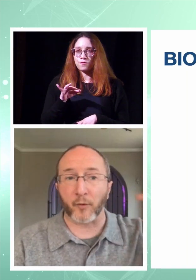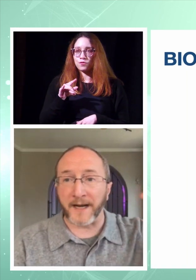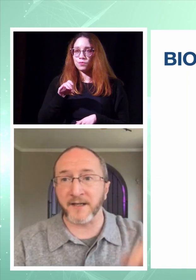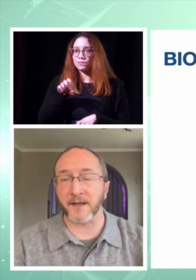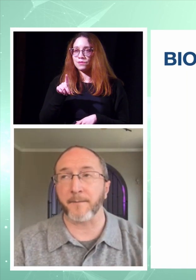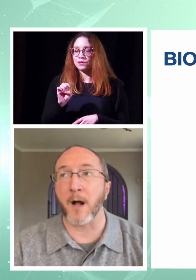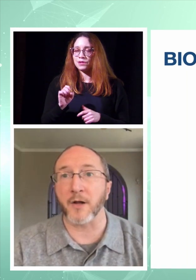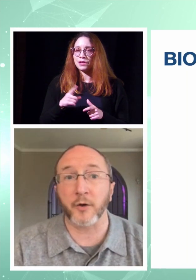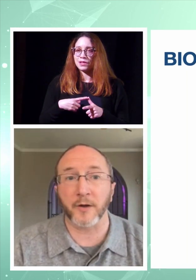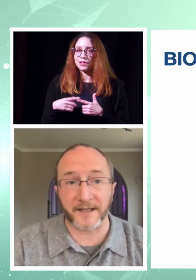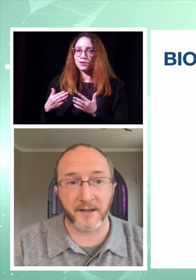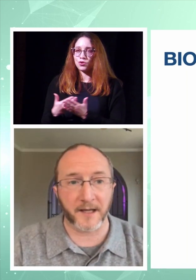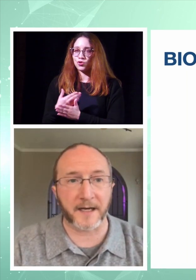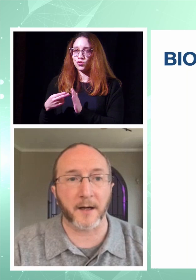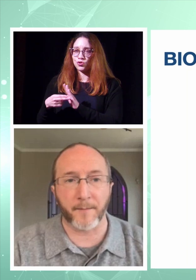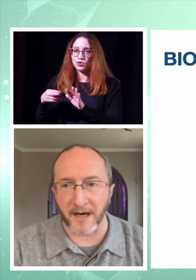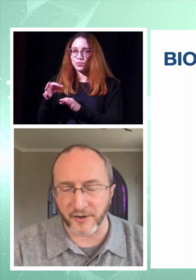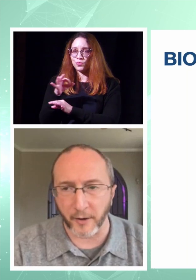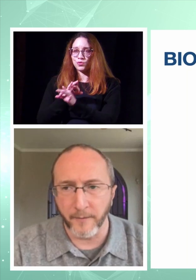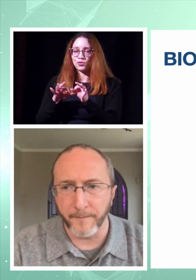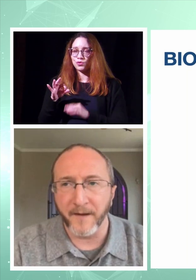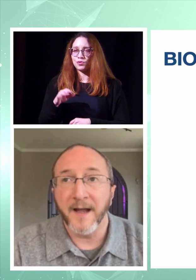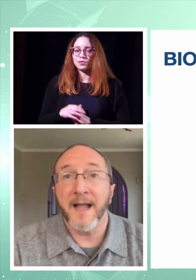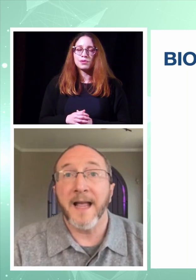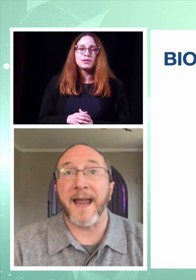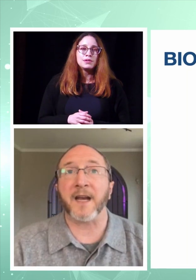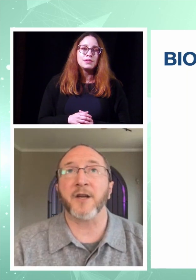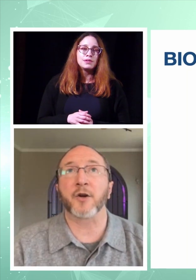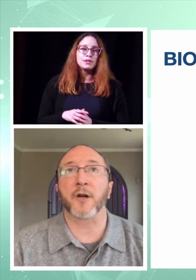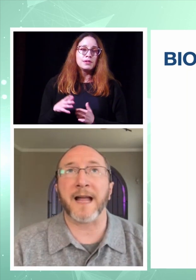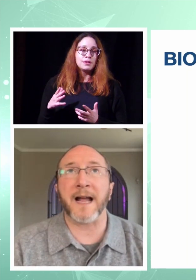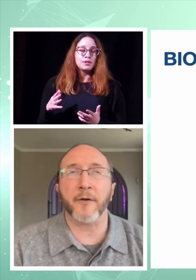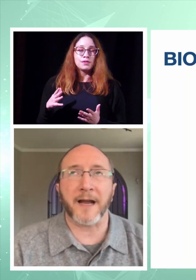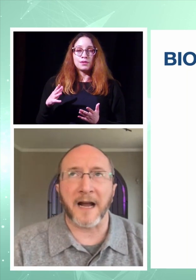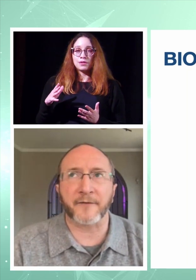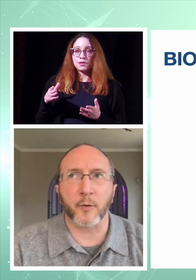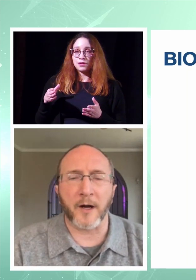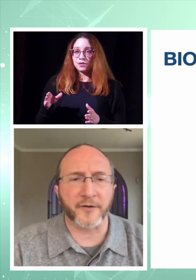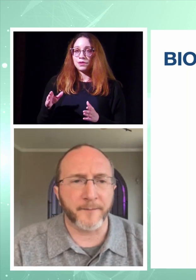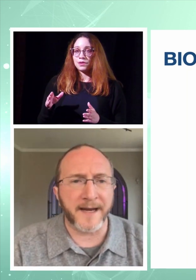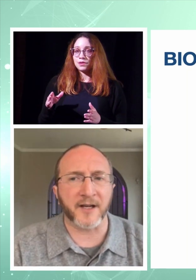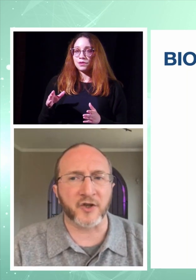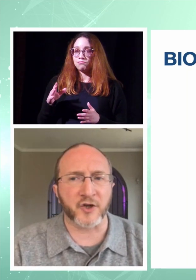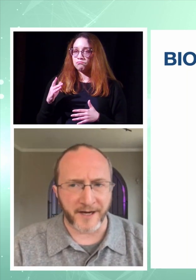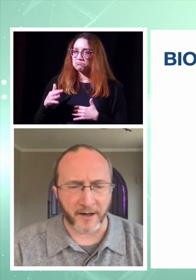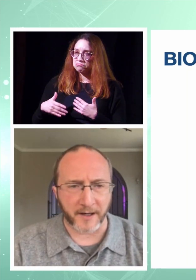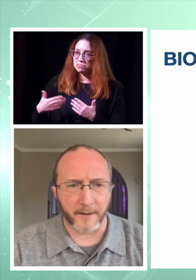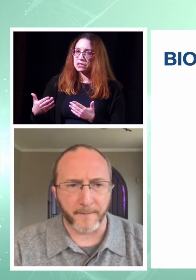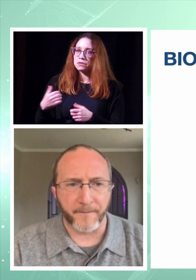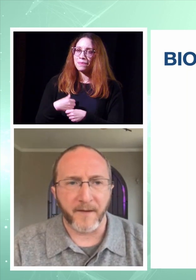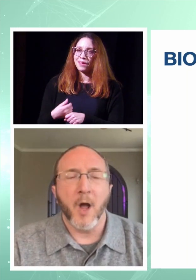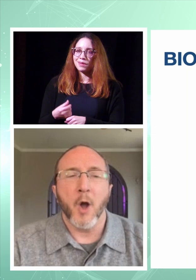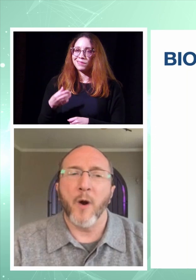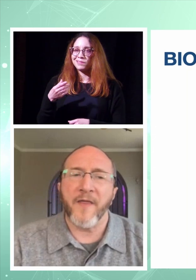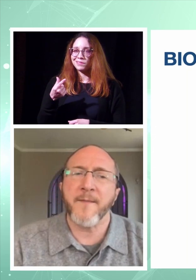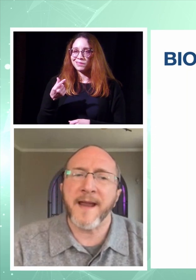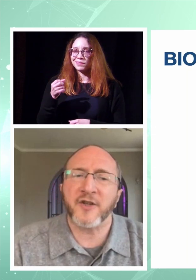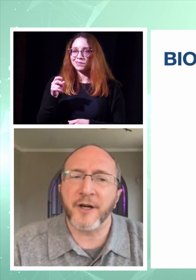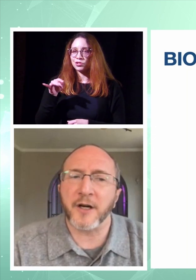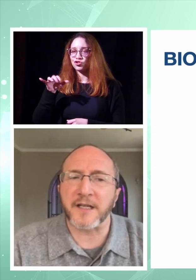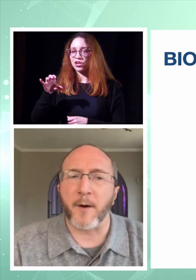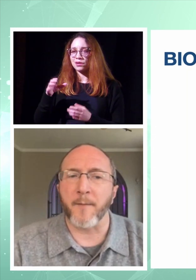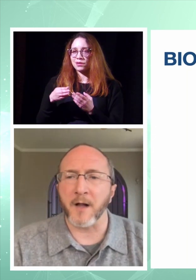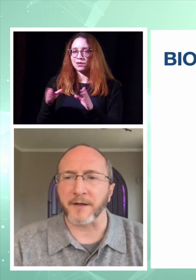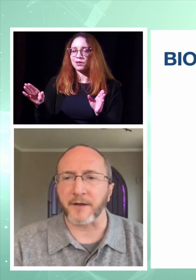a branded molecule like Aubagio, and you're allowed after a while to make a generic. When they